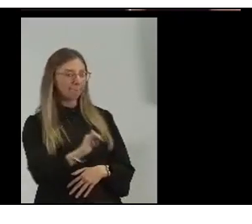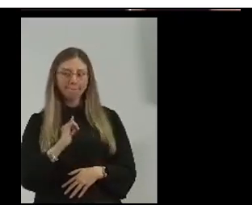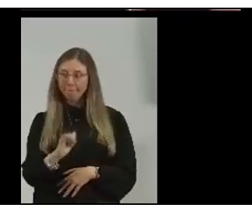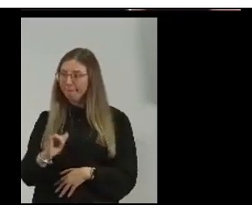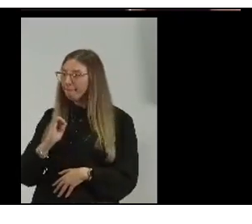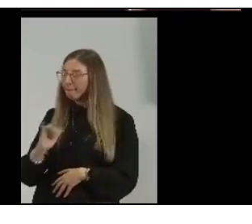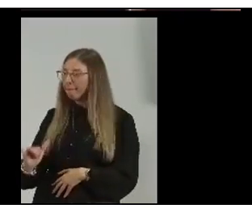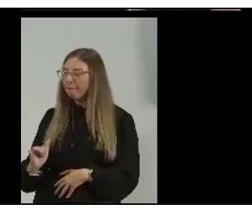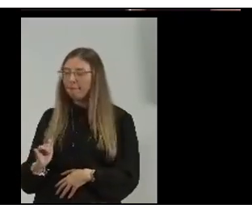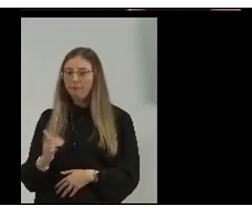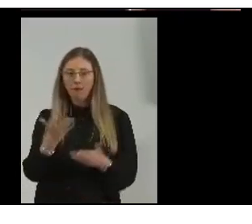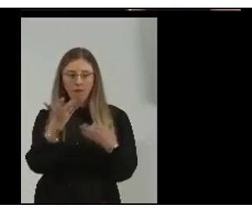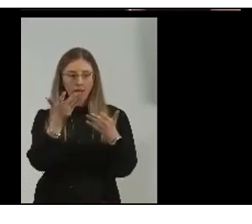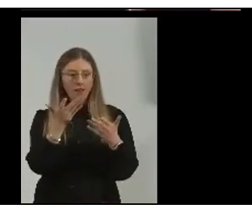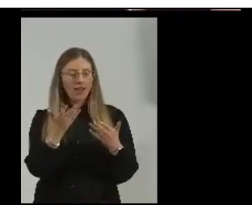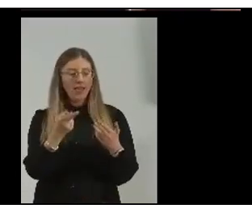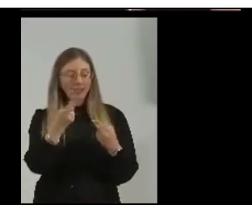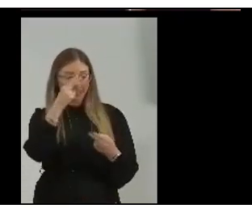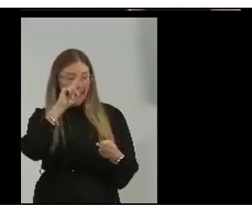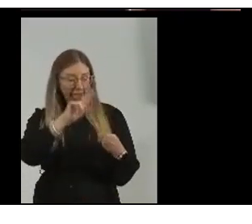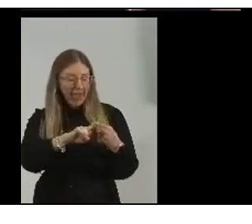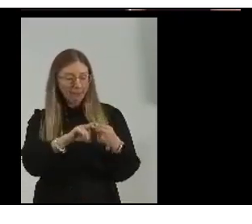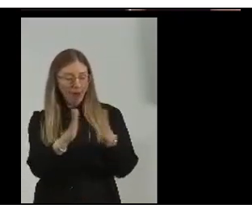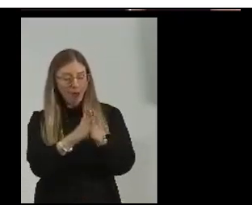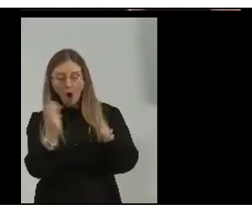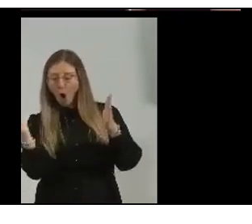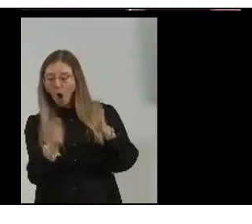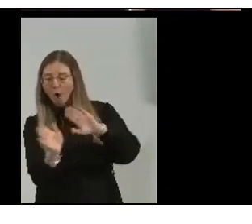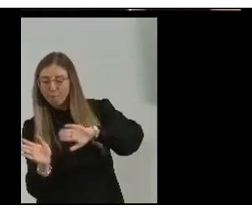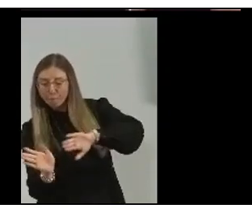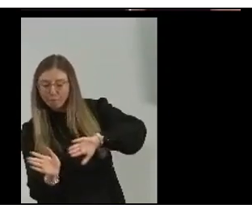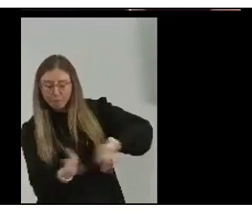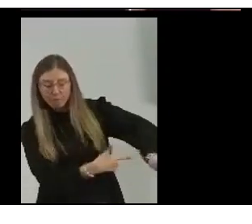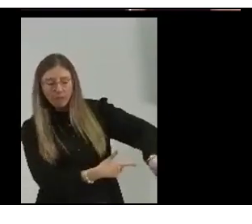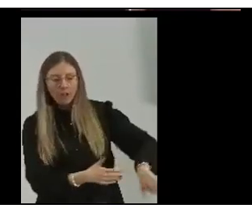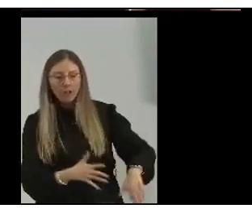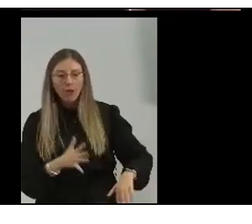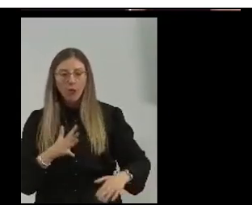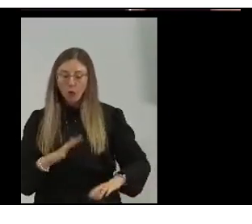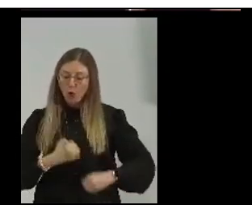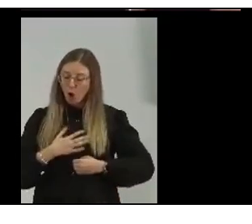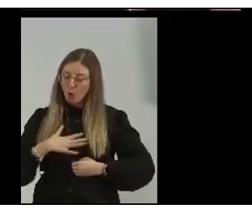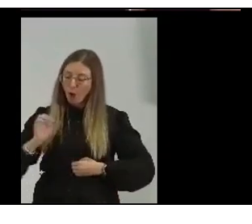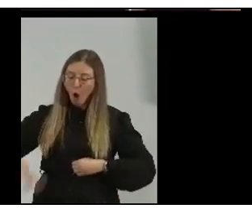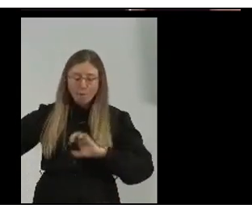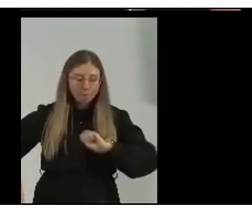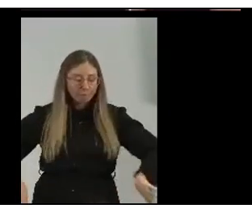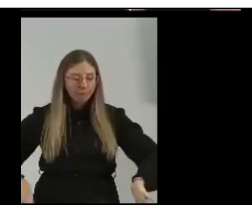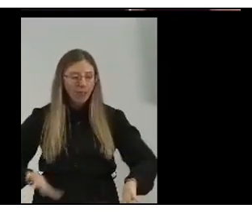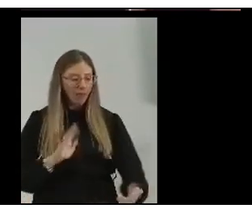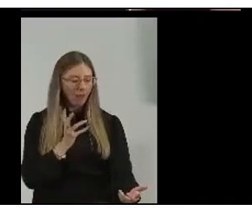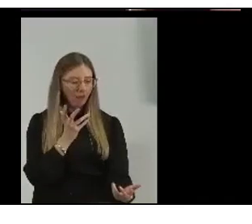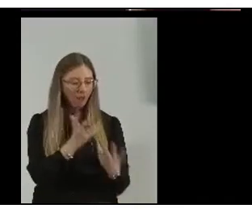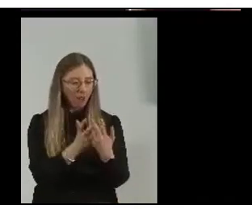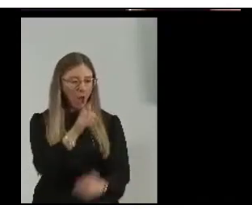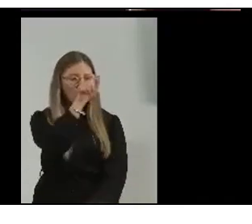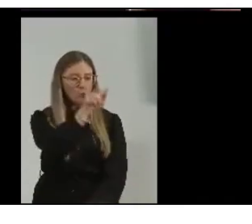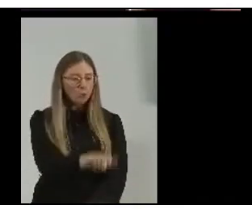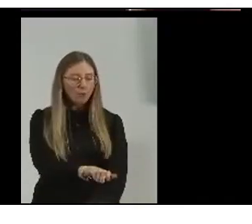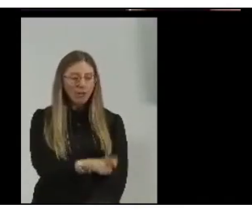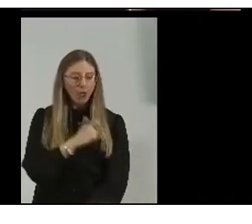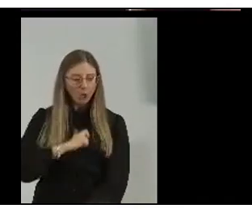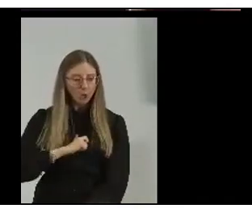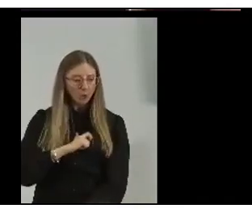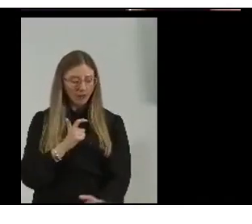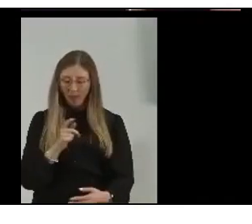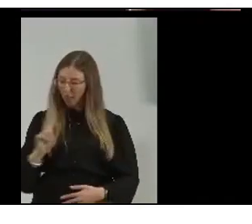just see them beyond the label, remove the label, but as I said, remove your own label from the eyes and connect with a human being? Because like